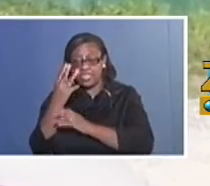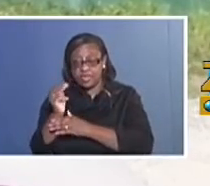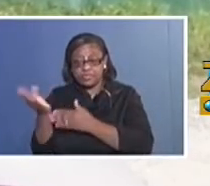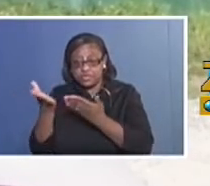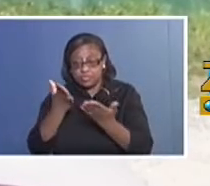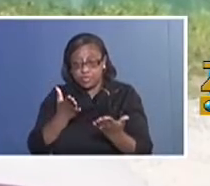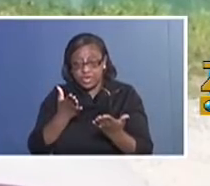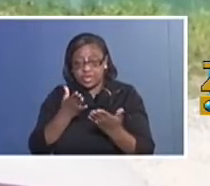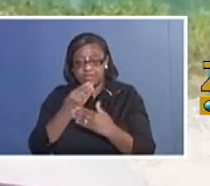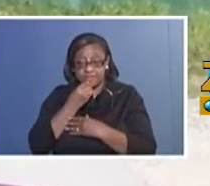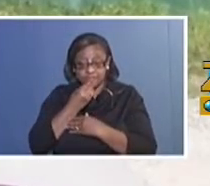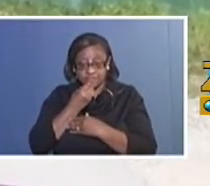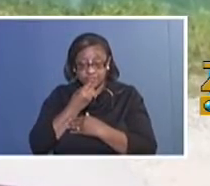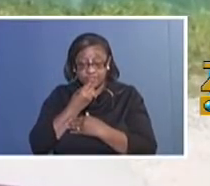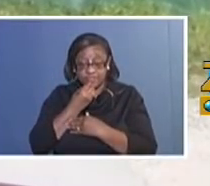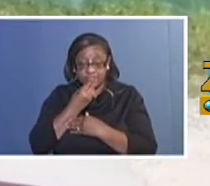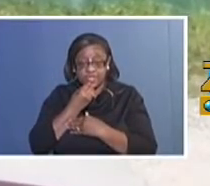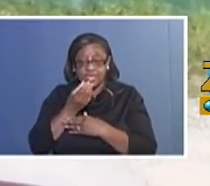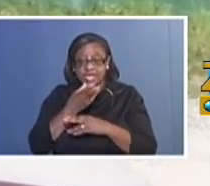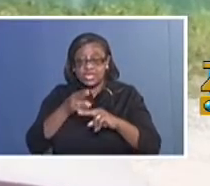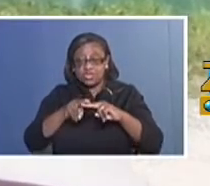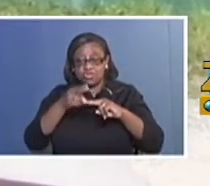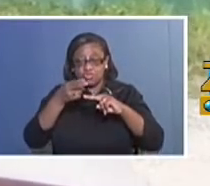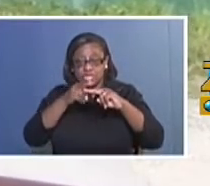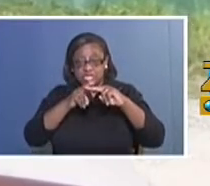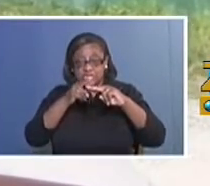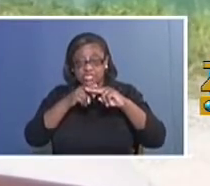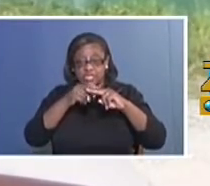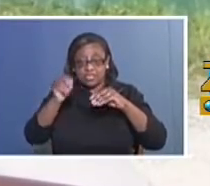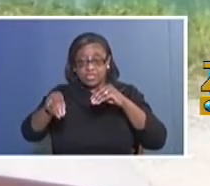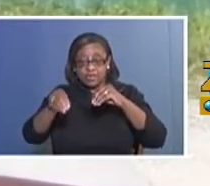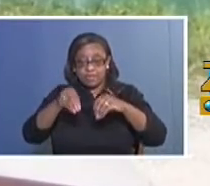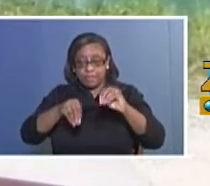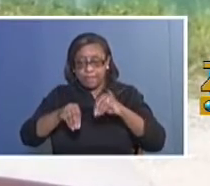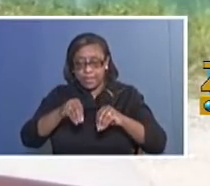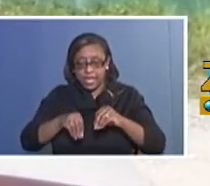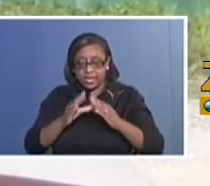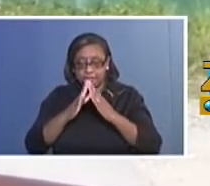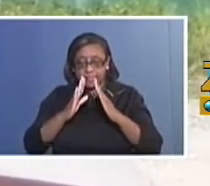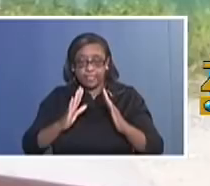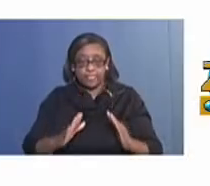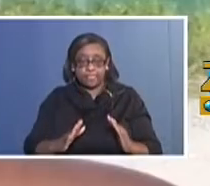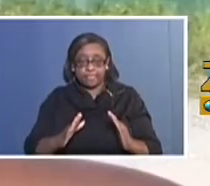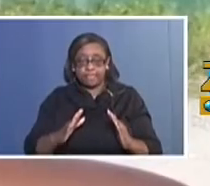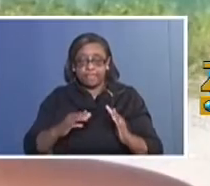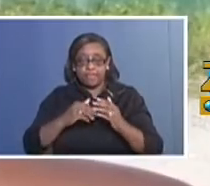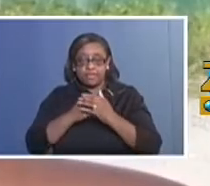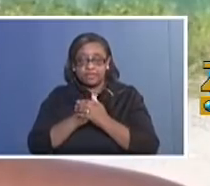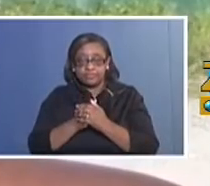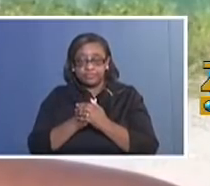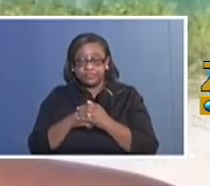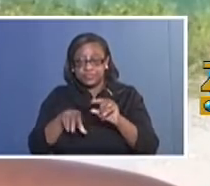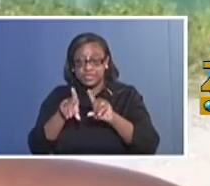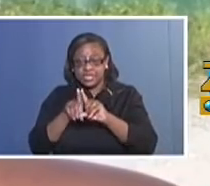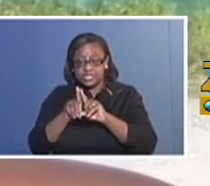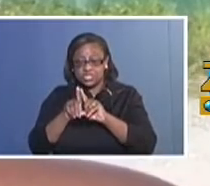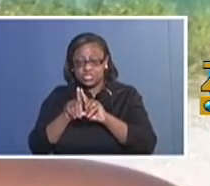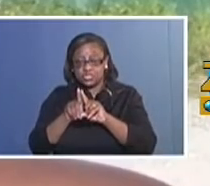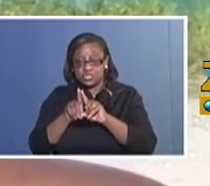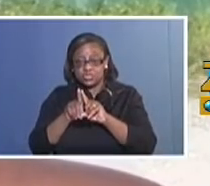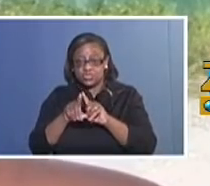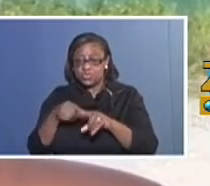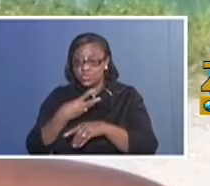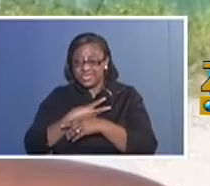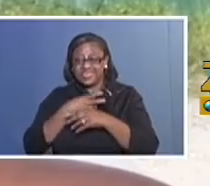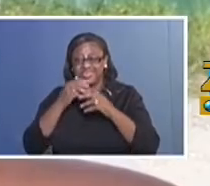in, and also increasing the demand here at the parking house to get the capacities where we need this to be. As far as the upgrade, we're doing everything